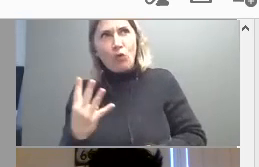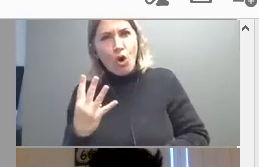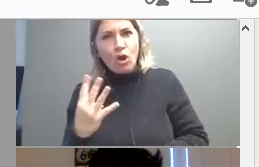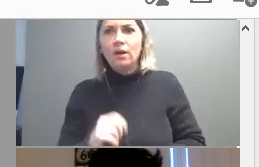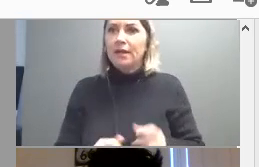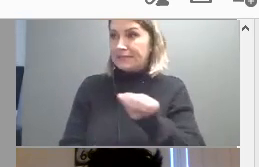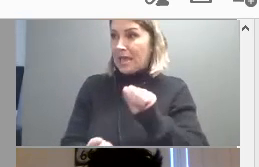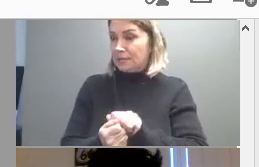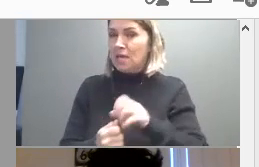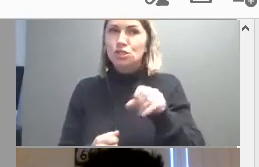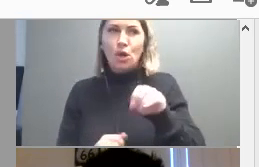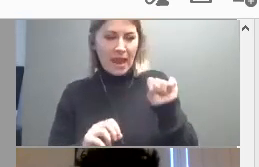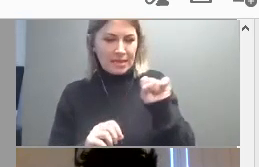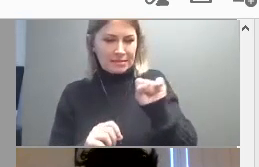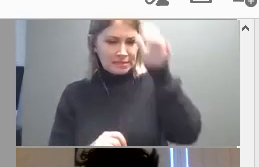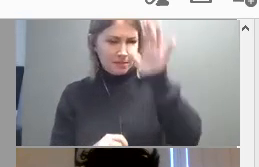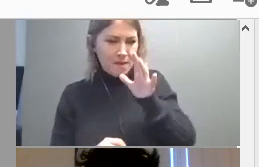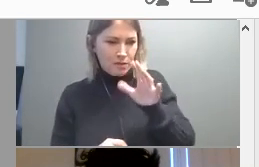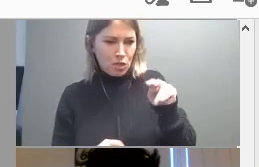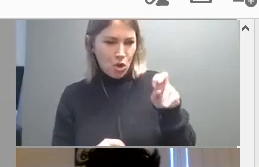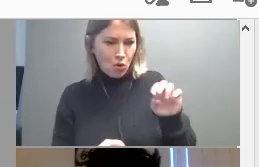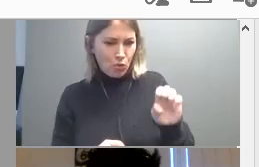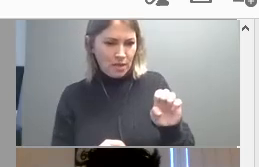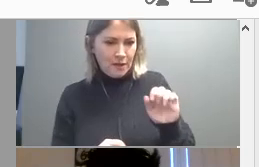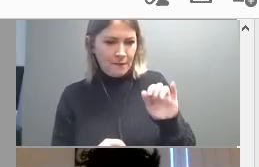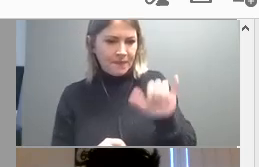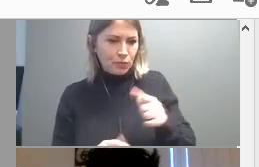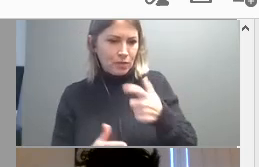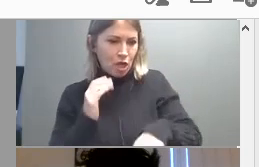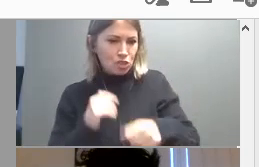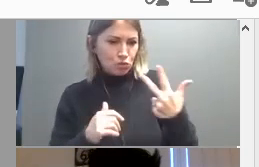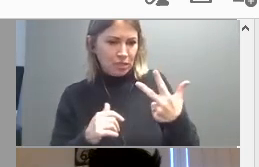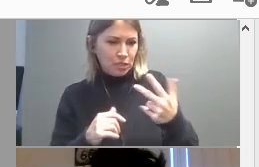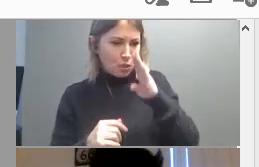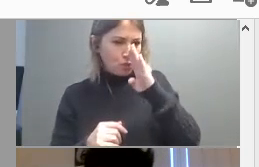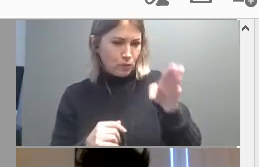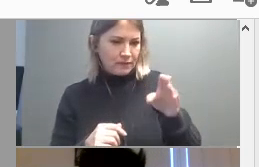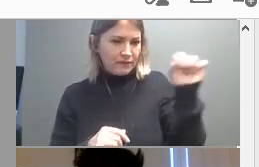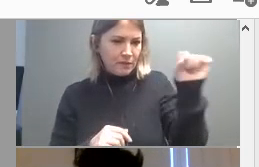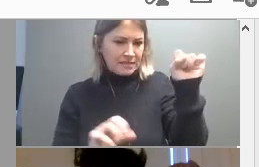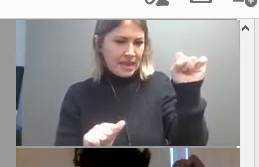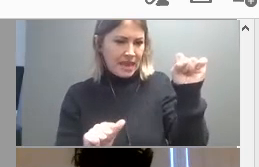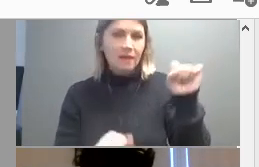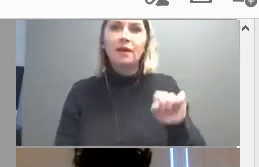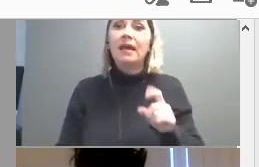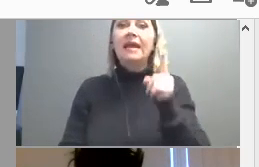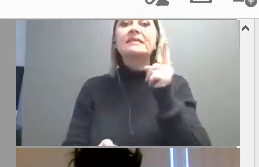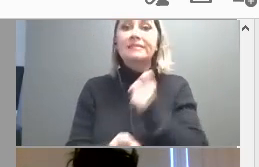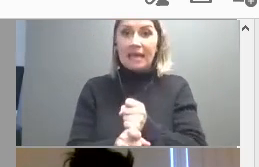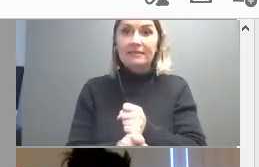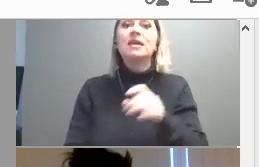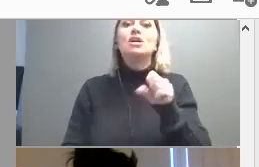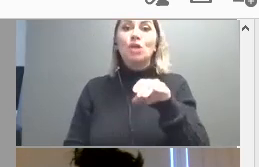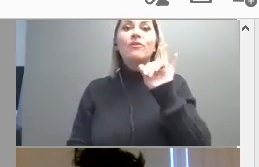say S is the parent node, and it only costs 3 to go directly from S to A. Exactly. So if that is